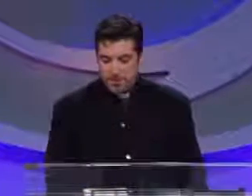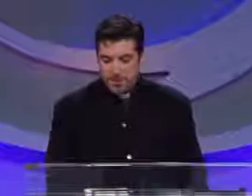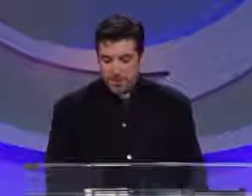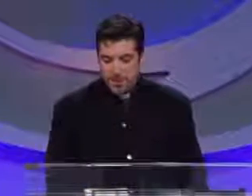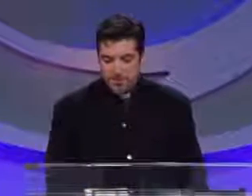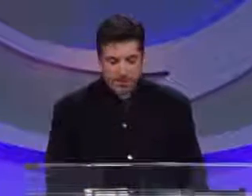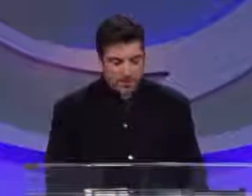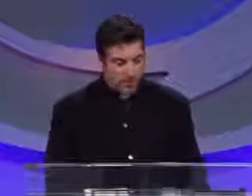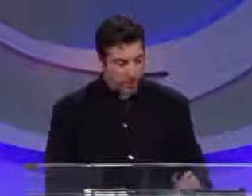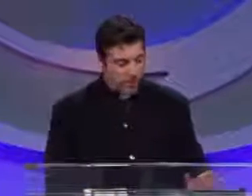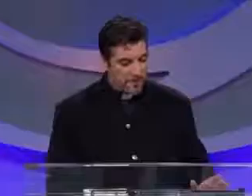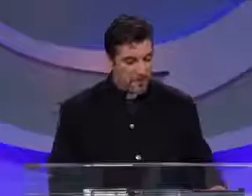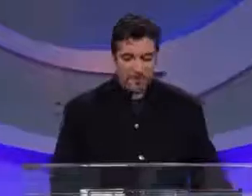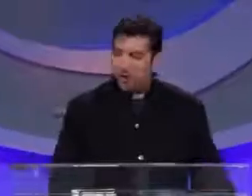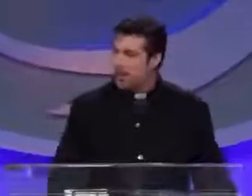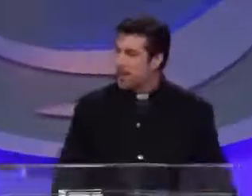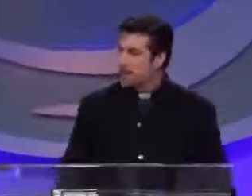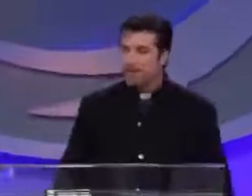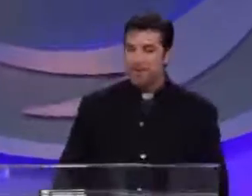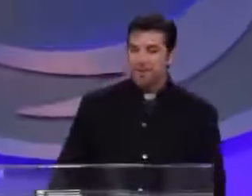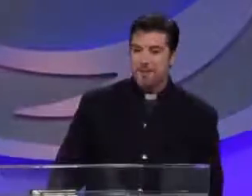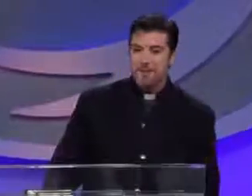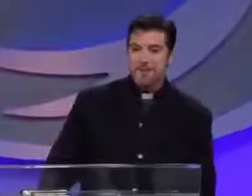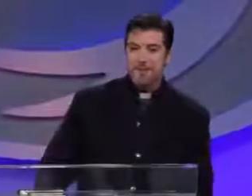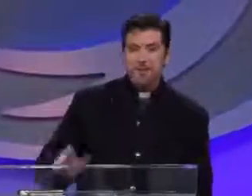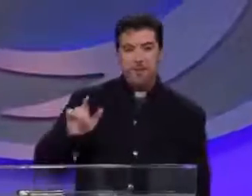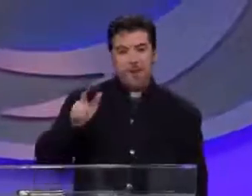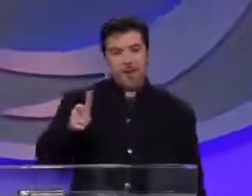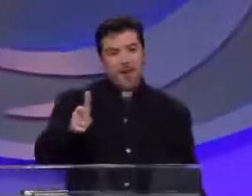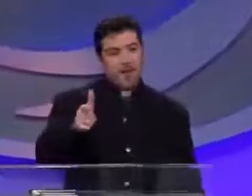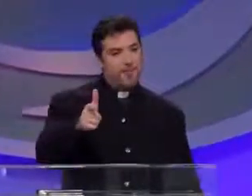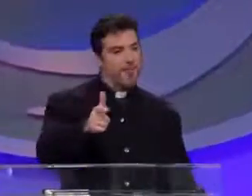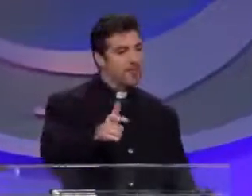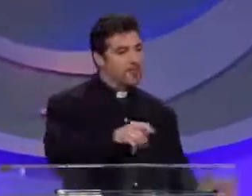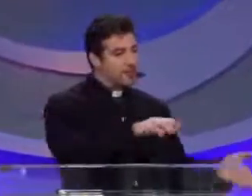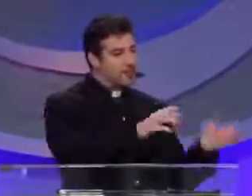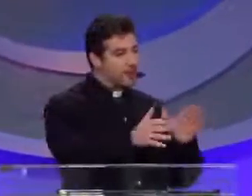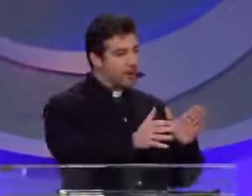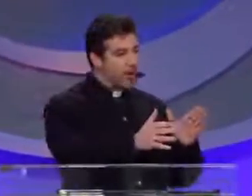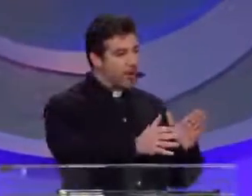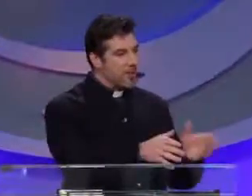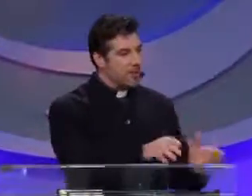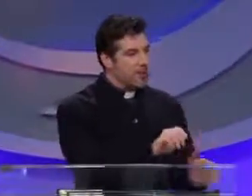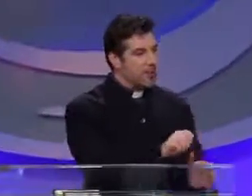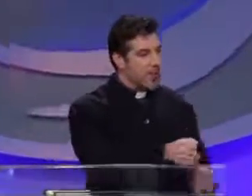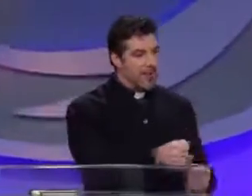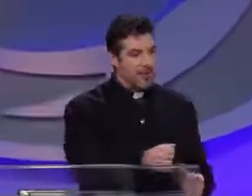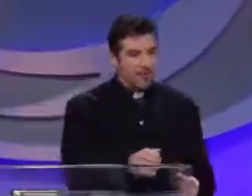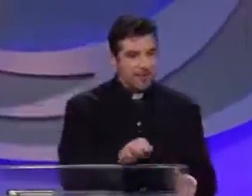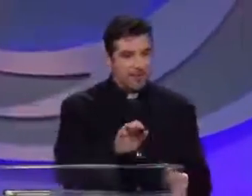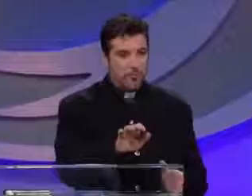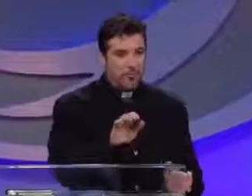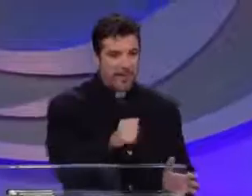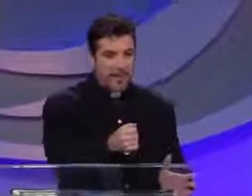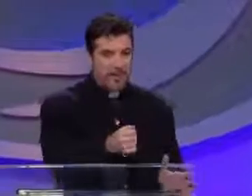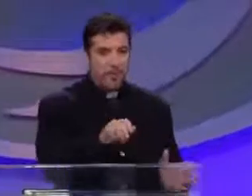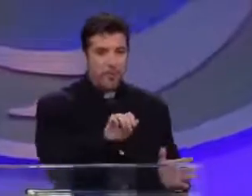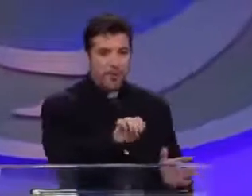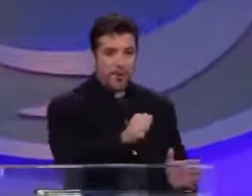Tony, will you please pray for me because they called me into the conclave. Now, conclave is when they choose the Pope, because conclave